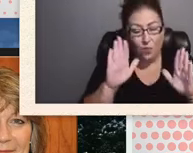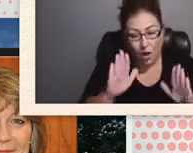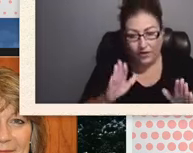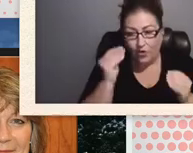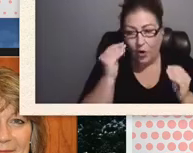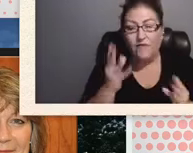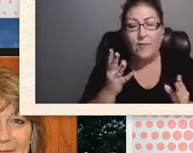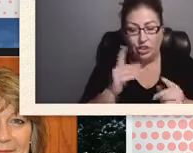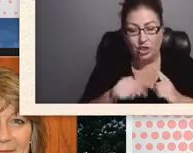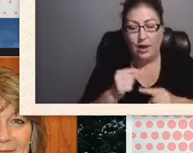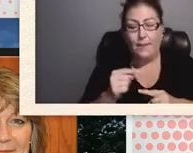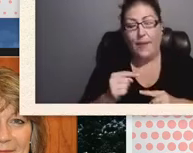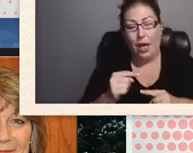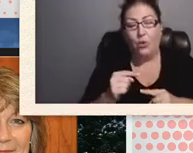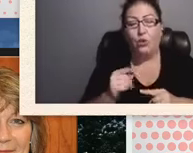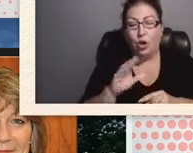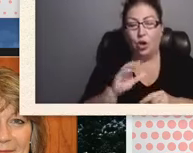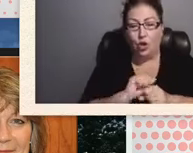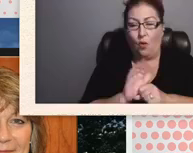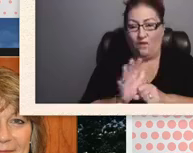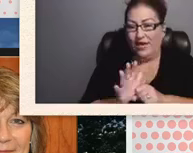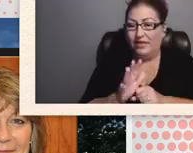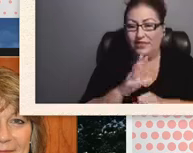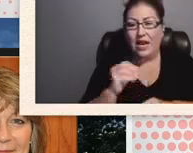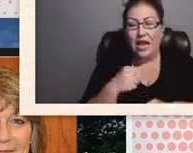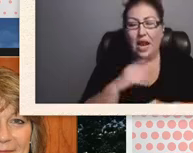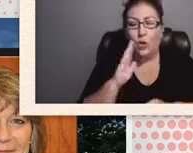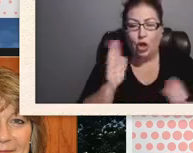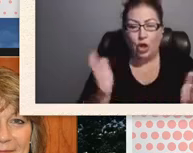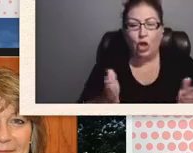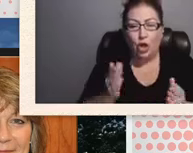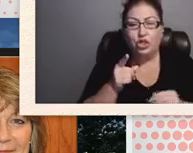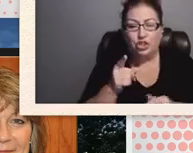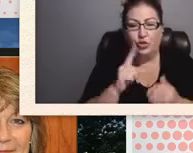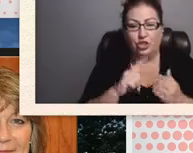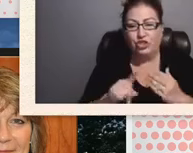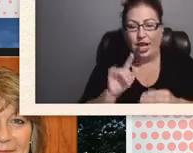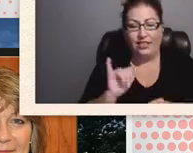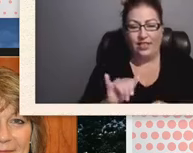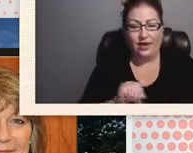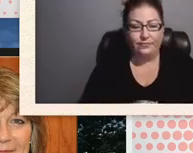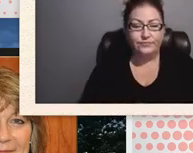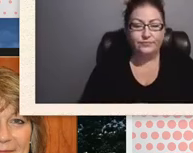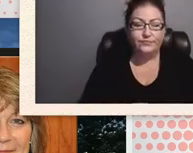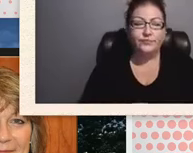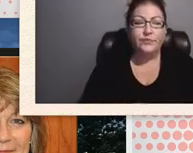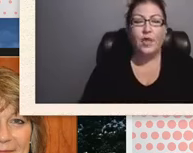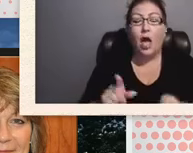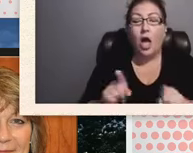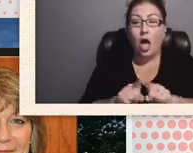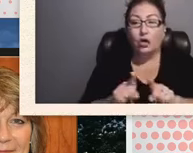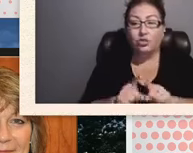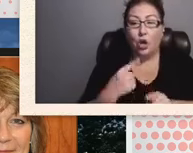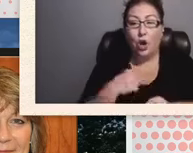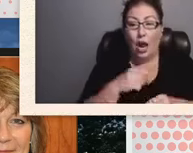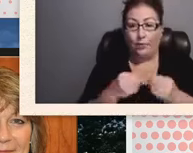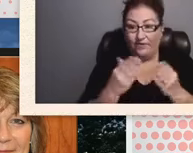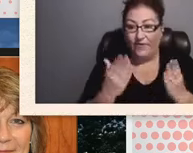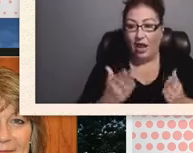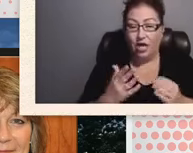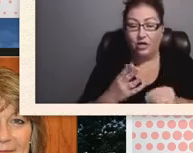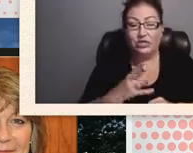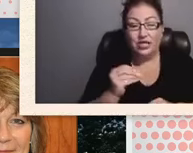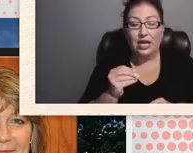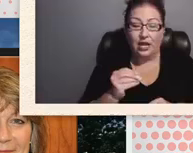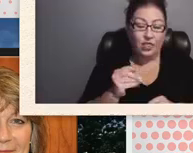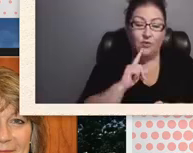about COVID-19, and I would encourage you to check that out. Also, our providers and have been